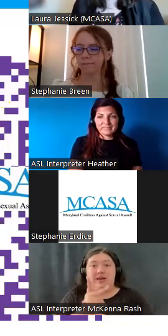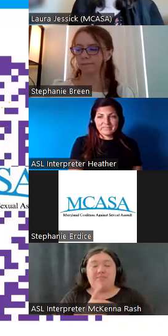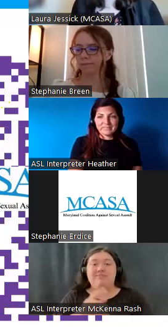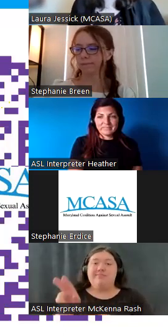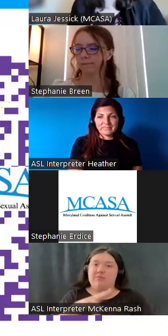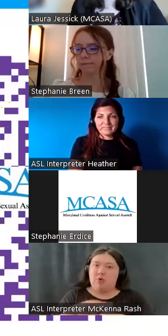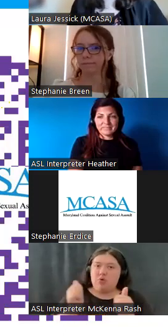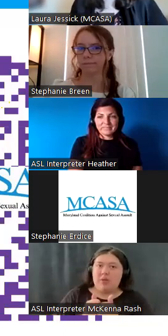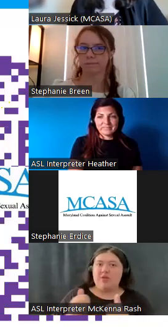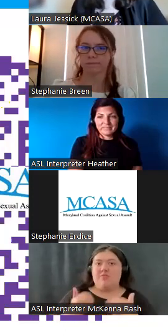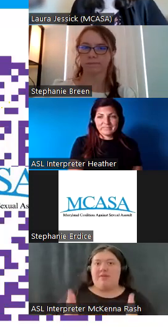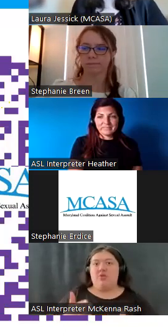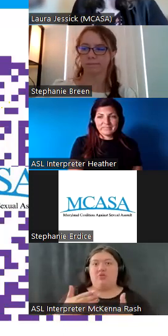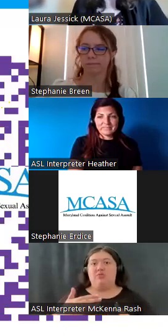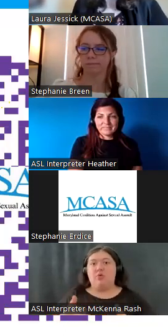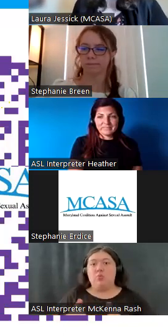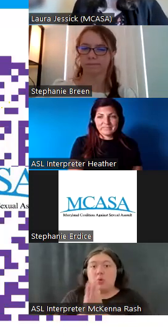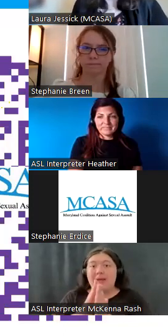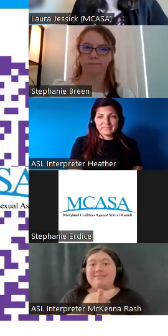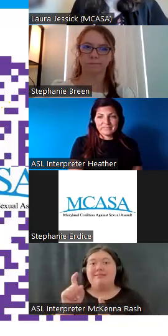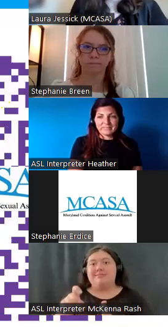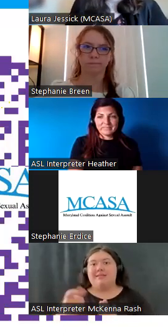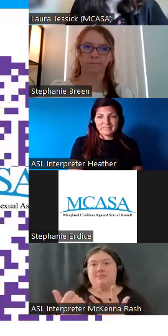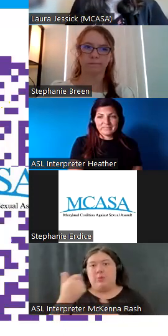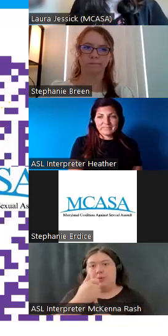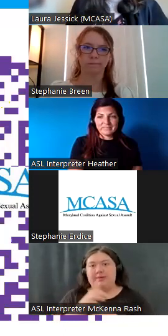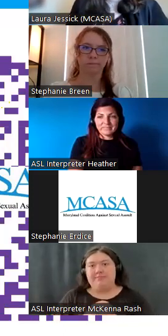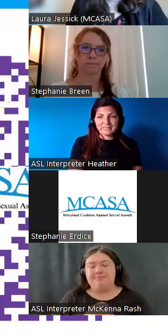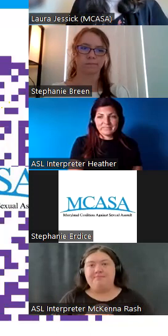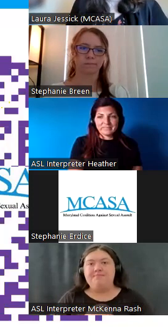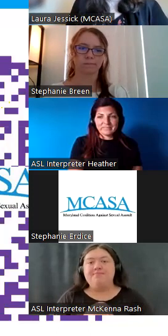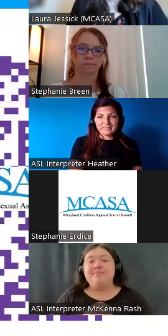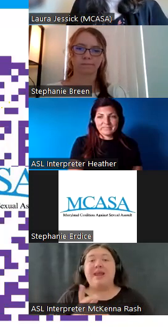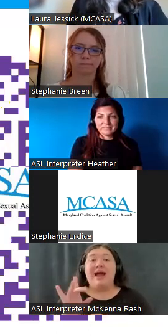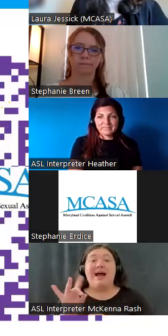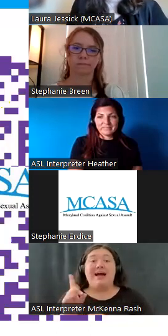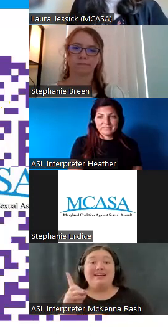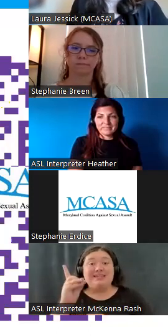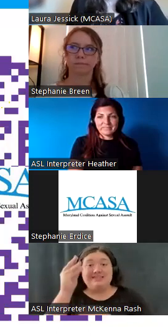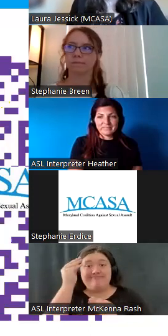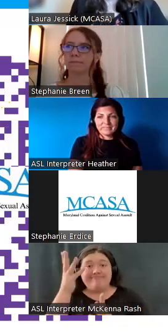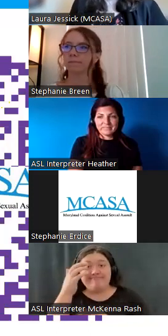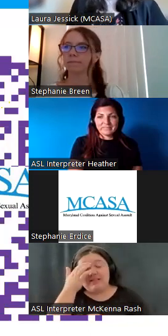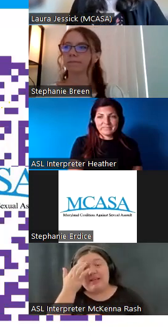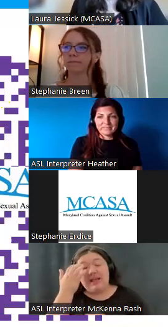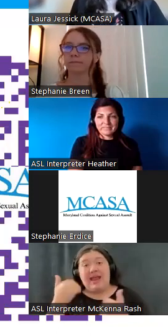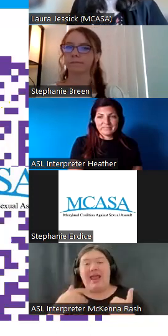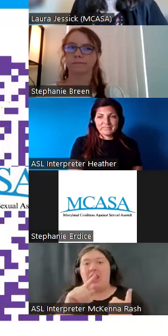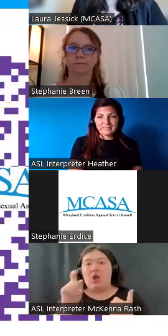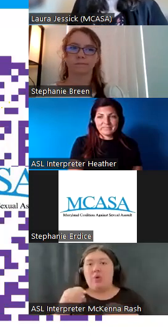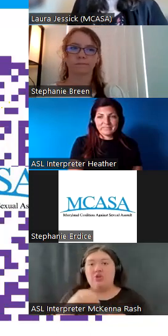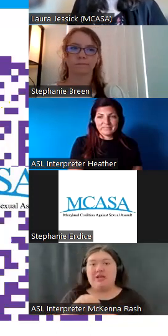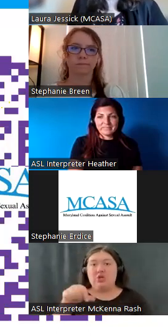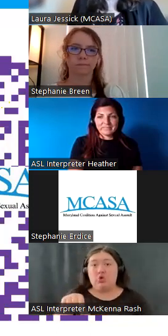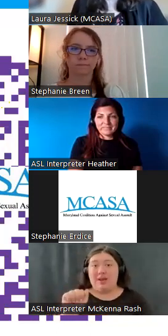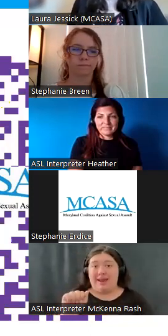survivor's requests and needs as a priority. I did note that I had a question in the